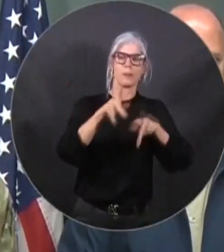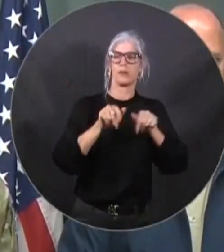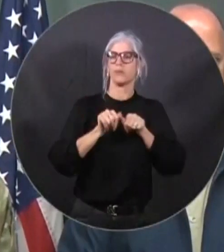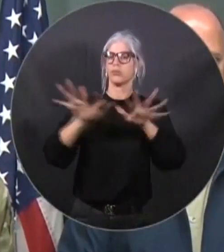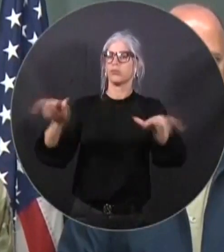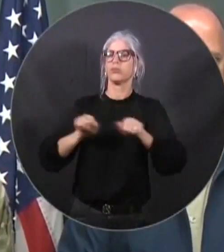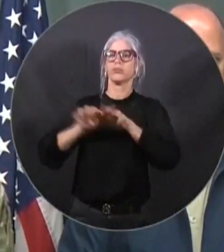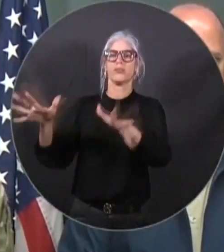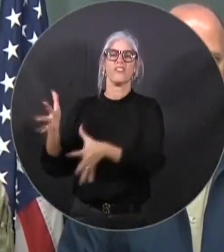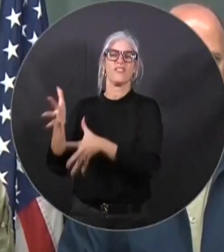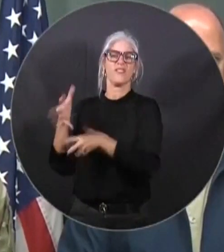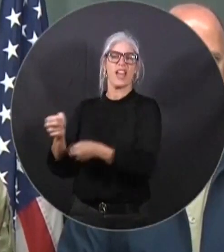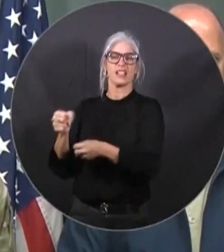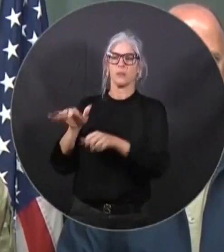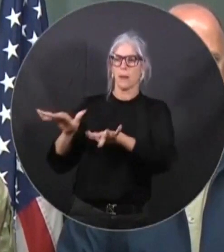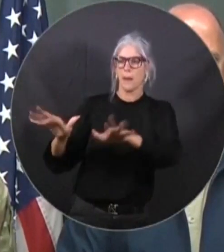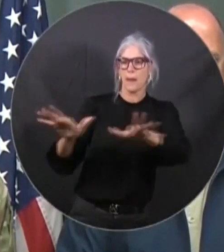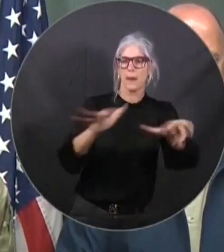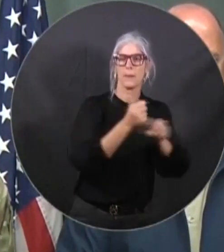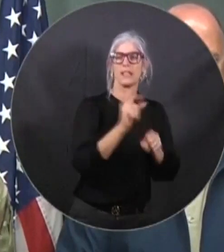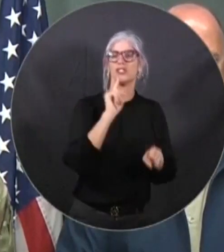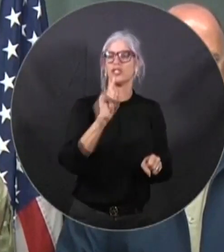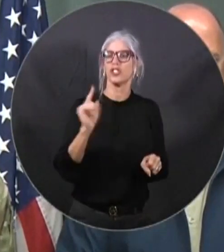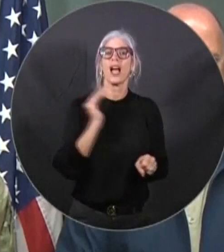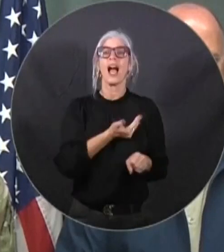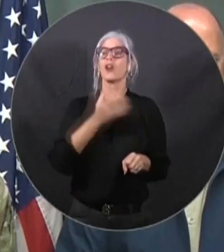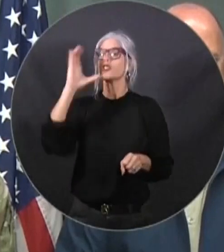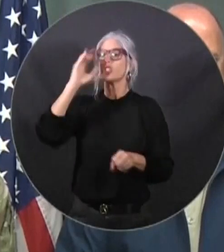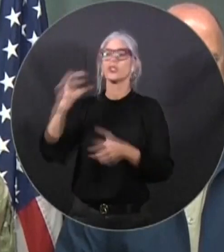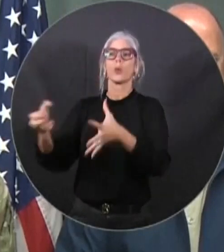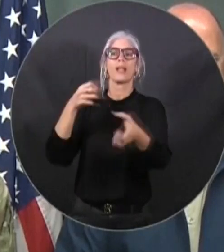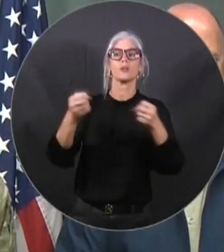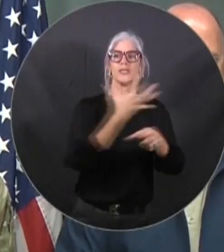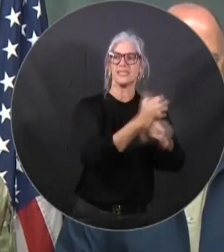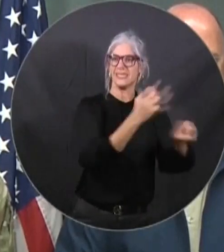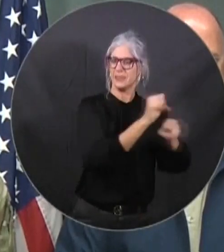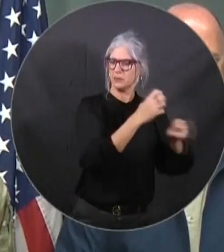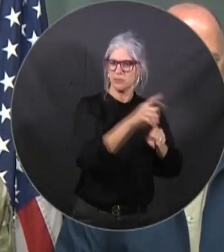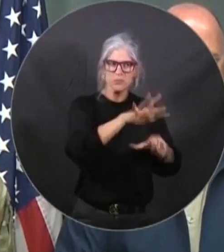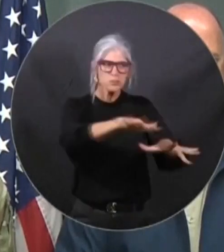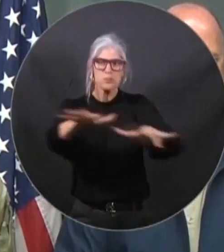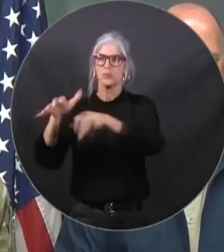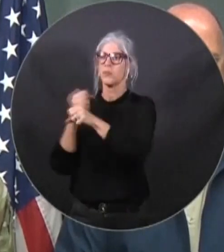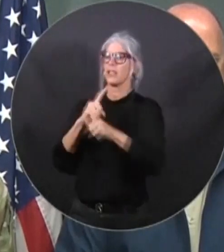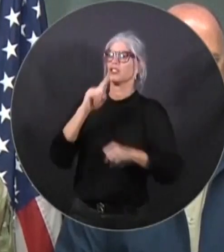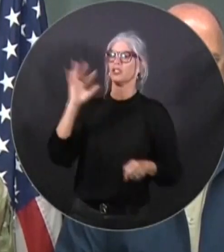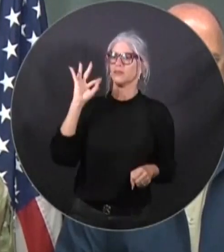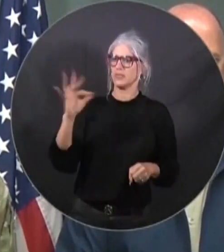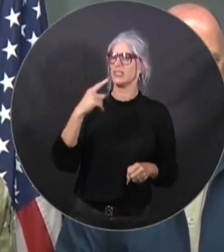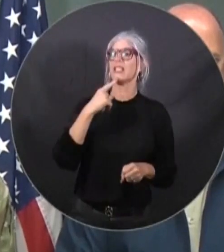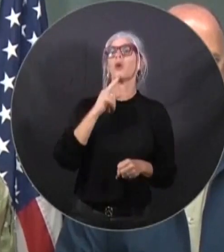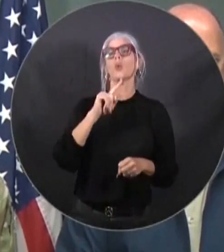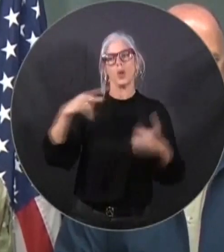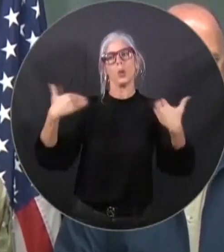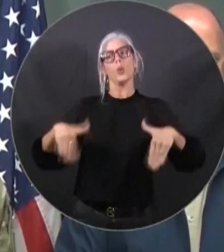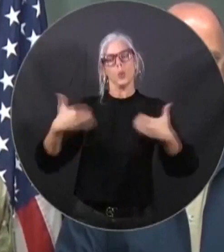and rescue operations have been ongoing from the moment that the storm passed in the hardest hit areas, and they've